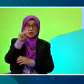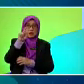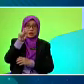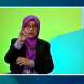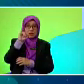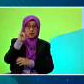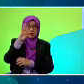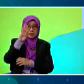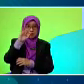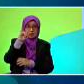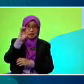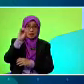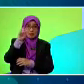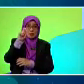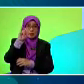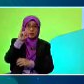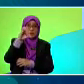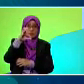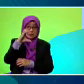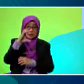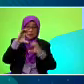as penicillin is made with fungi.